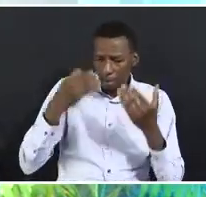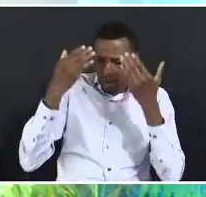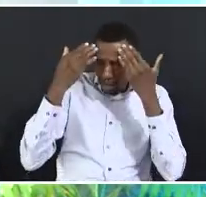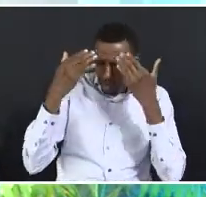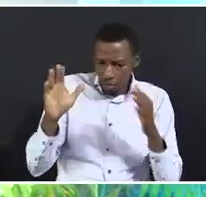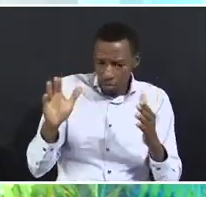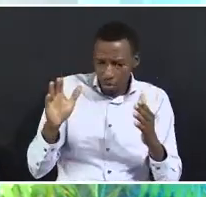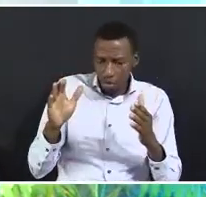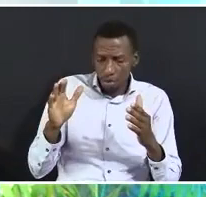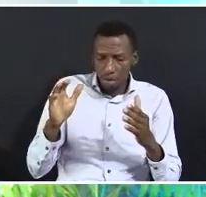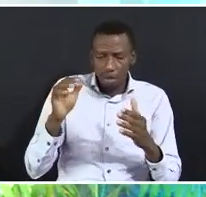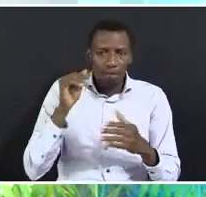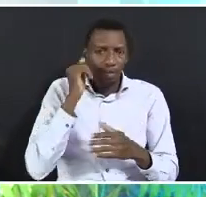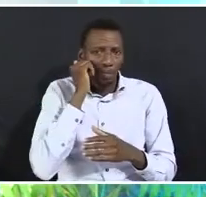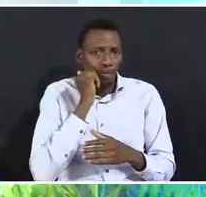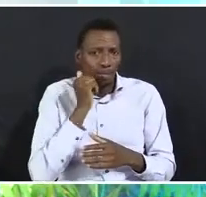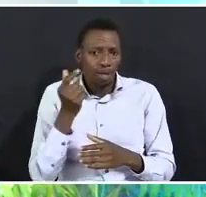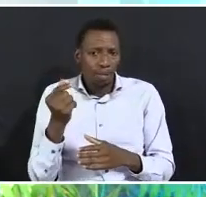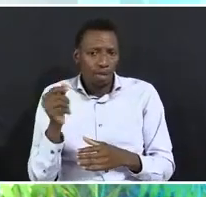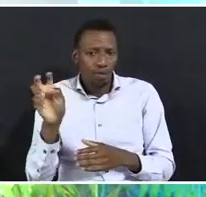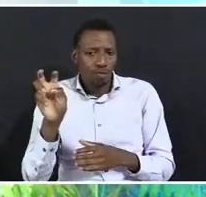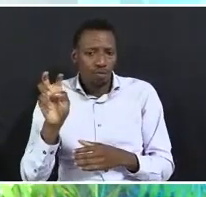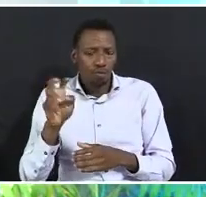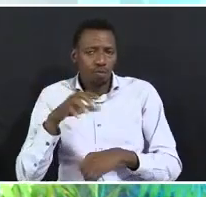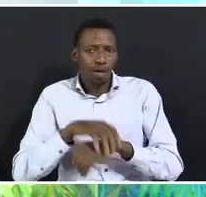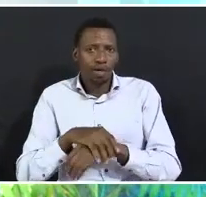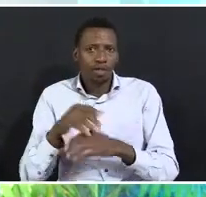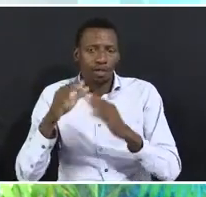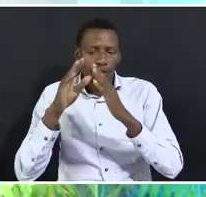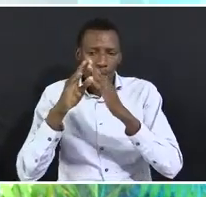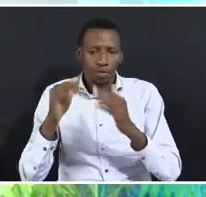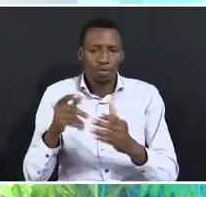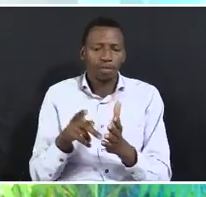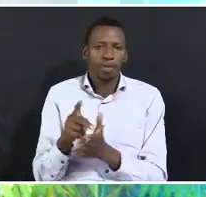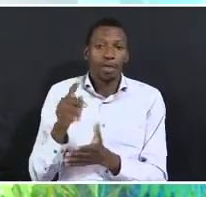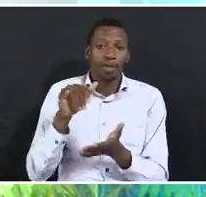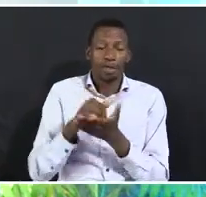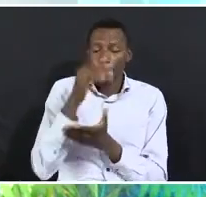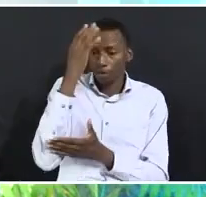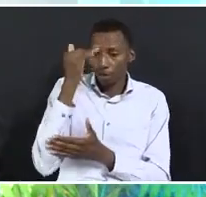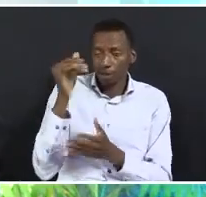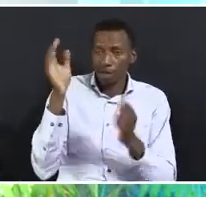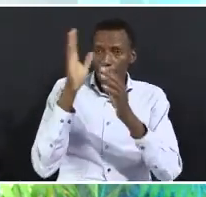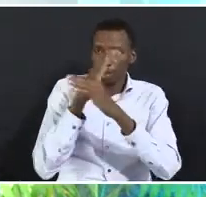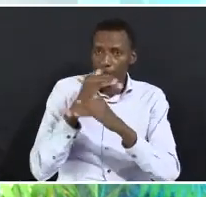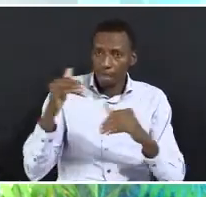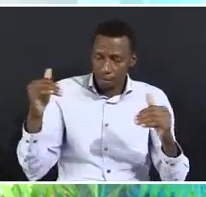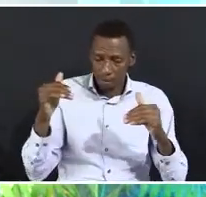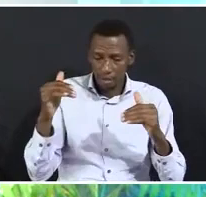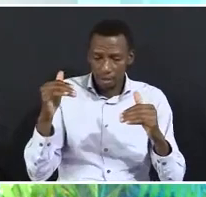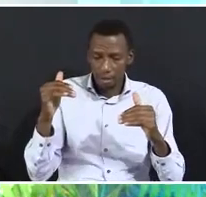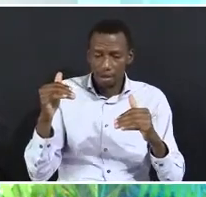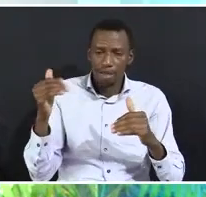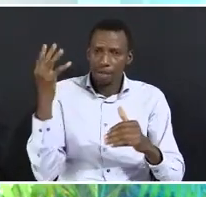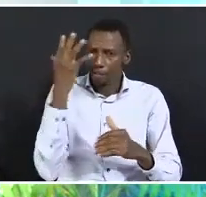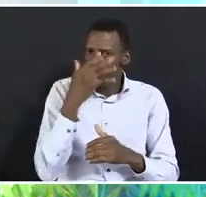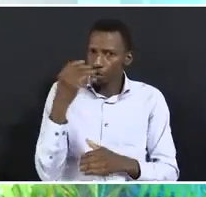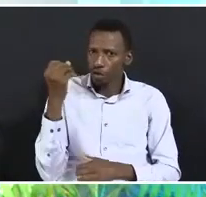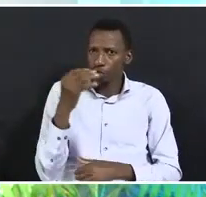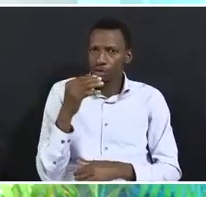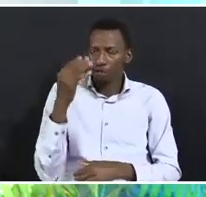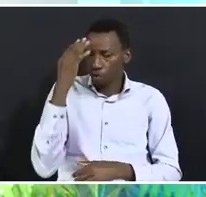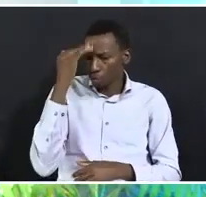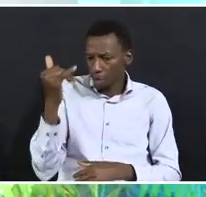that you used to buy that house. That is why heaven will be so beautiful. Because no amount of corruption will be